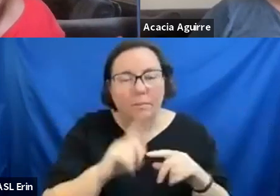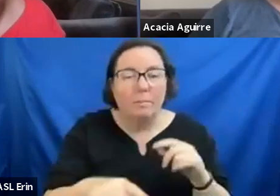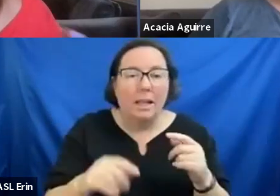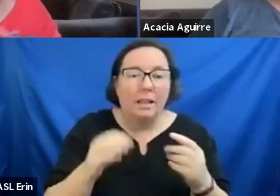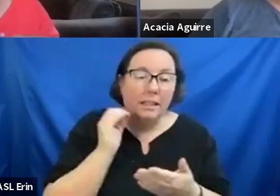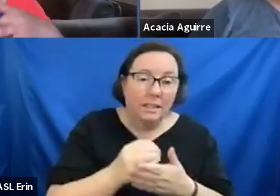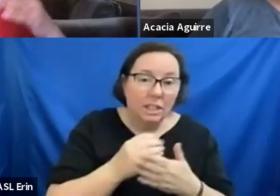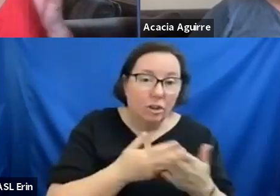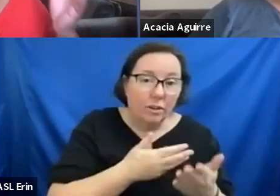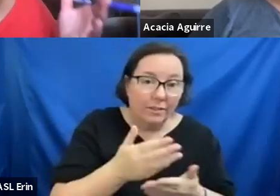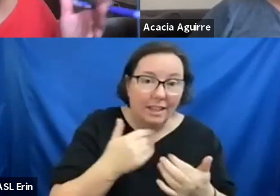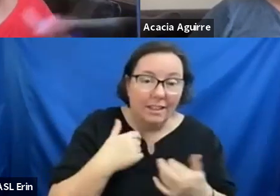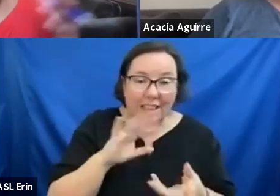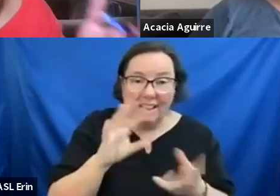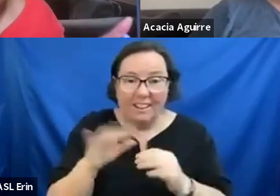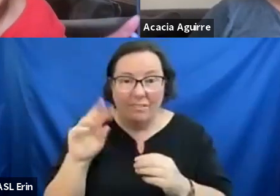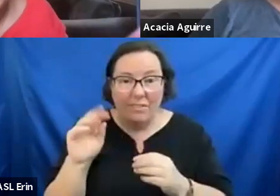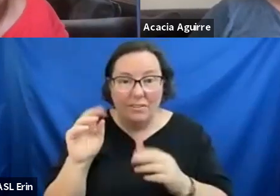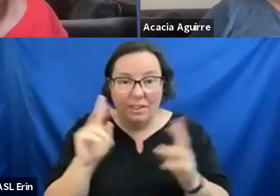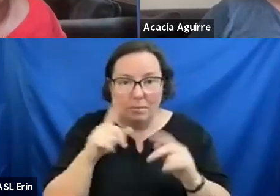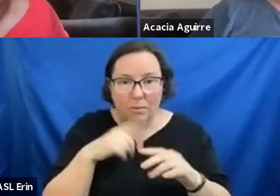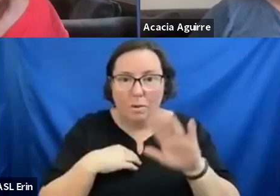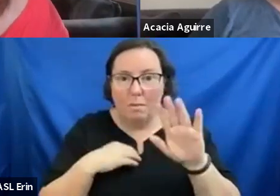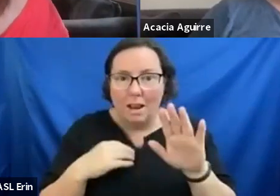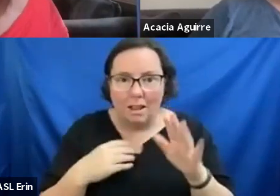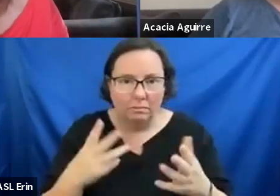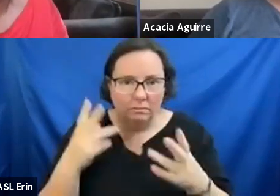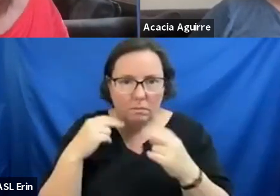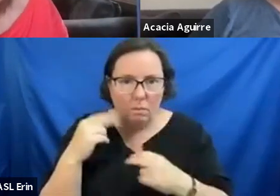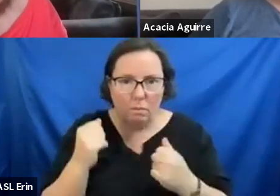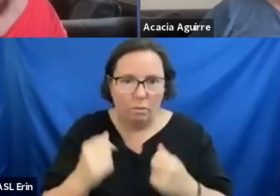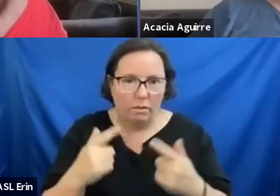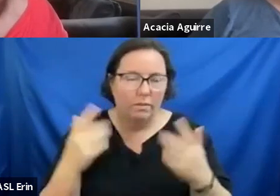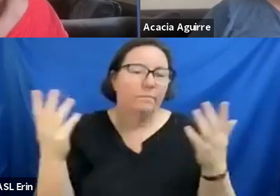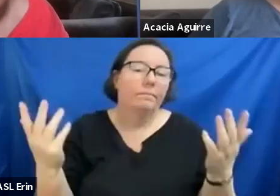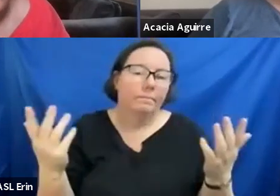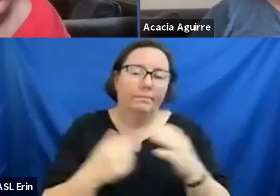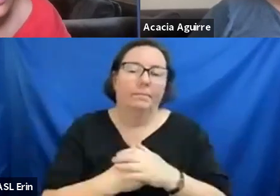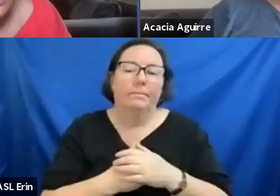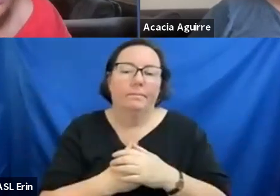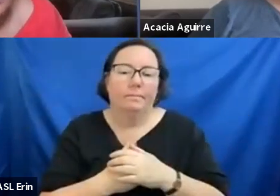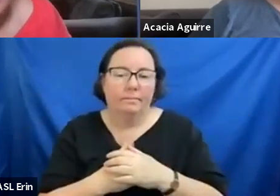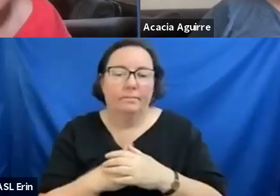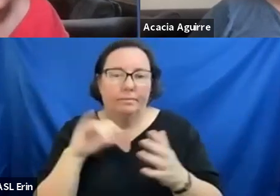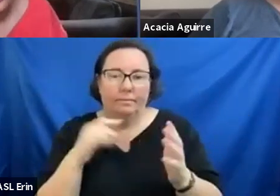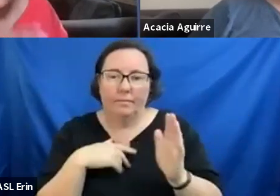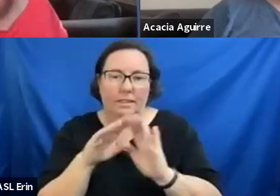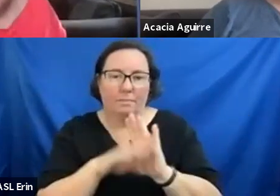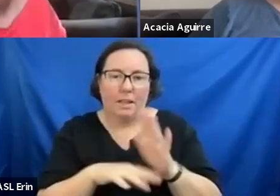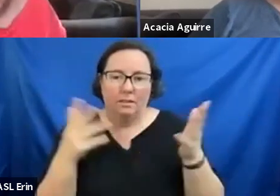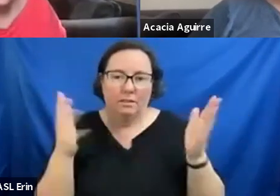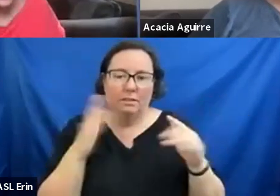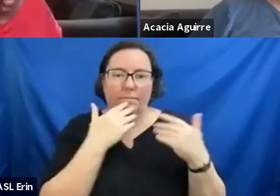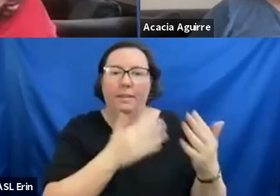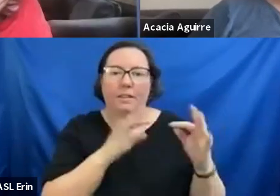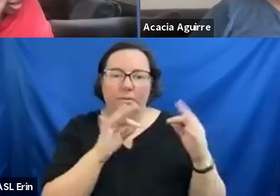0 invitations and they had 50 applicants, that's helpful to know. Okay, that's my list. Thank